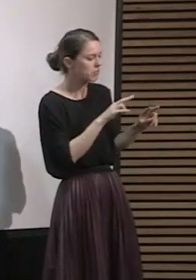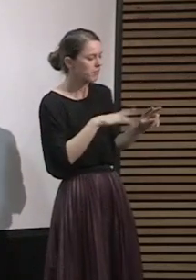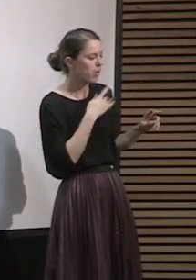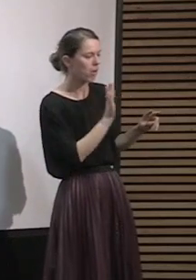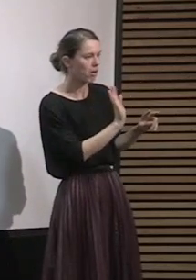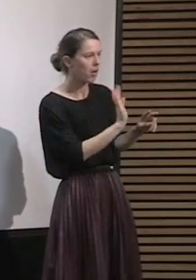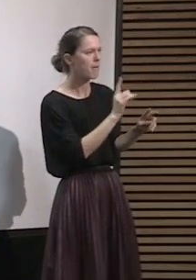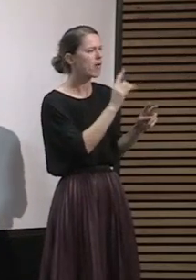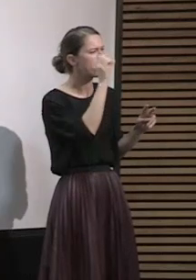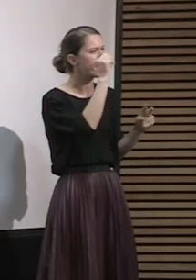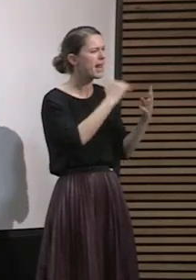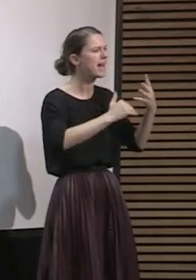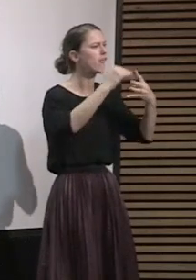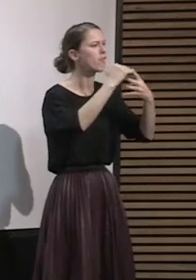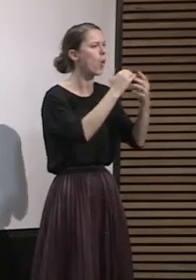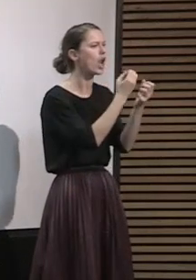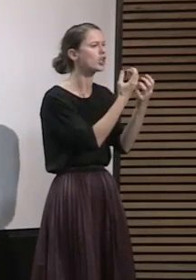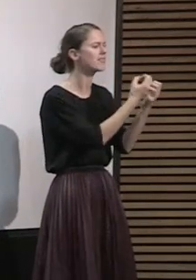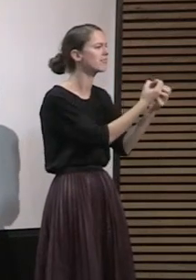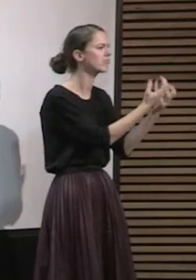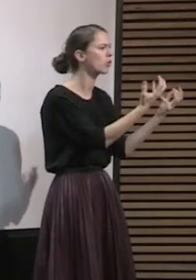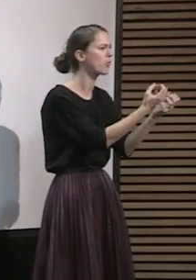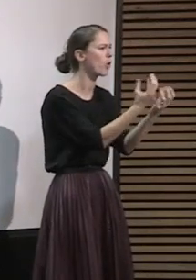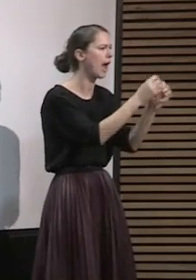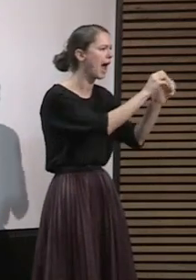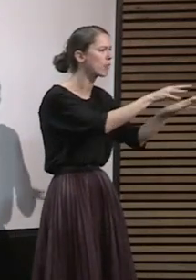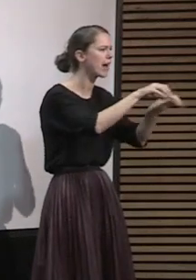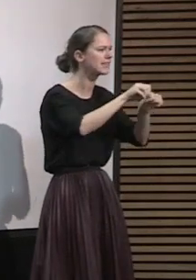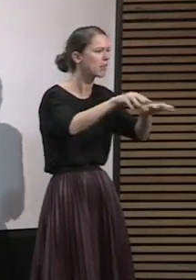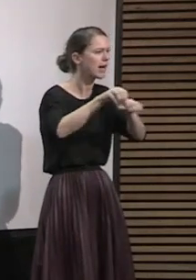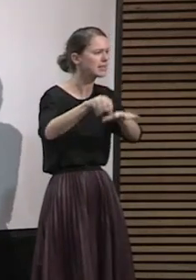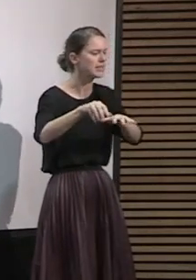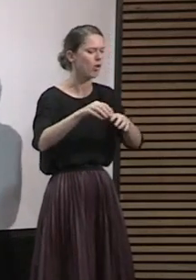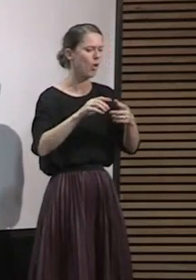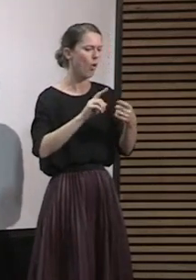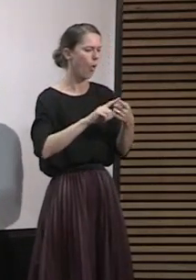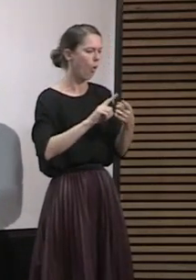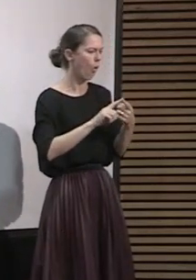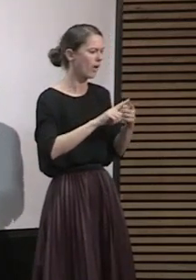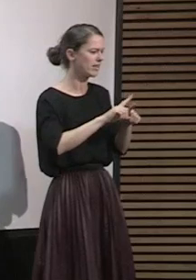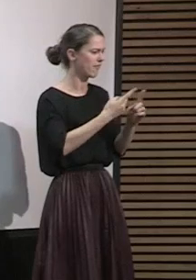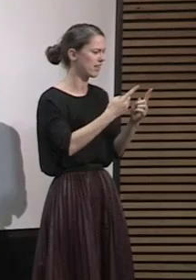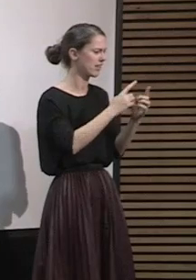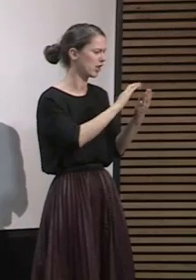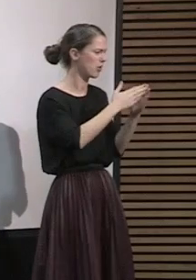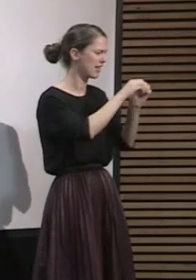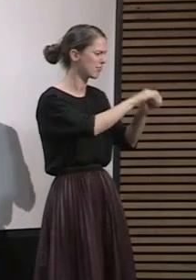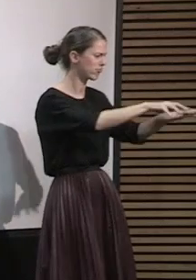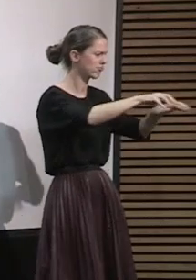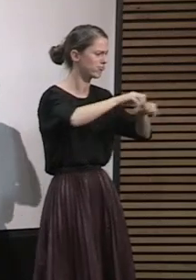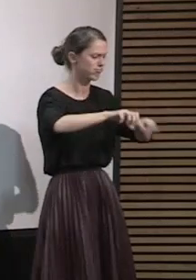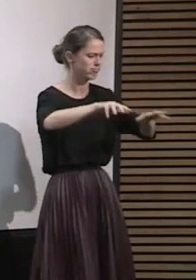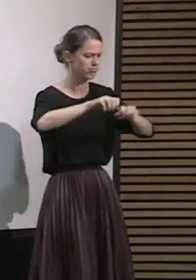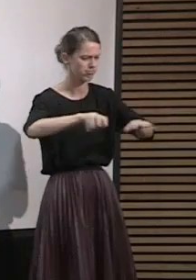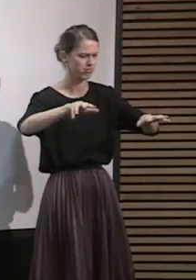four is, you know, multiple outbreaks, multiple scenes of community transmission,